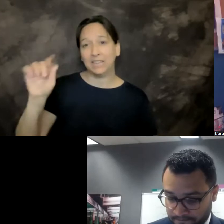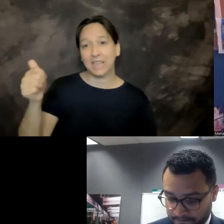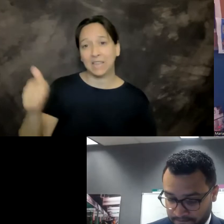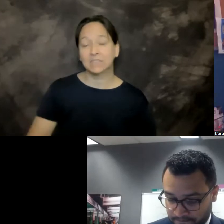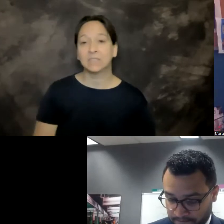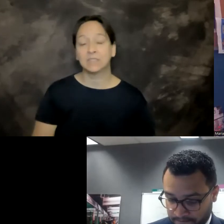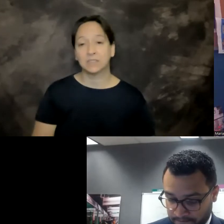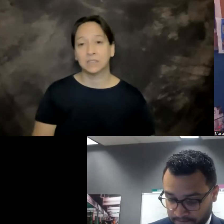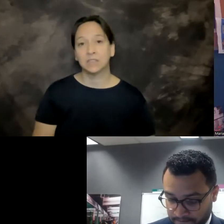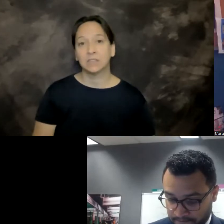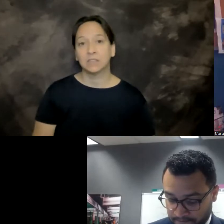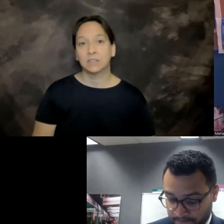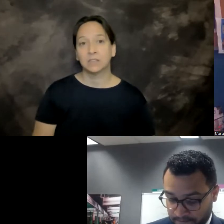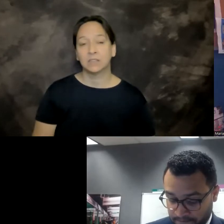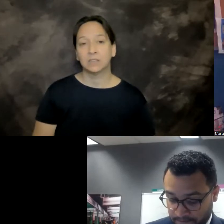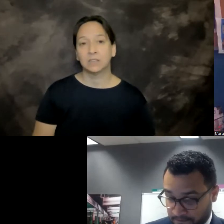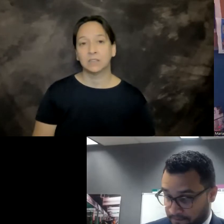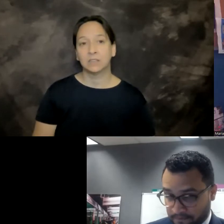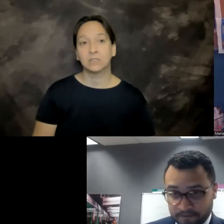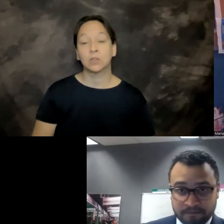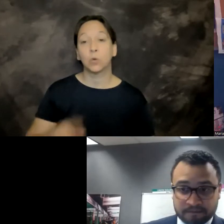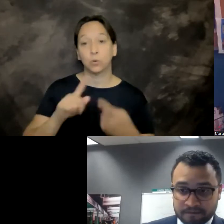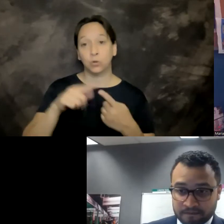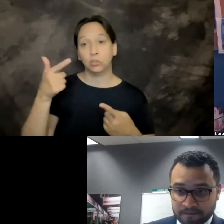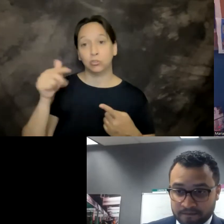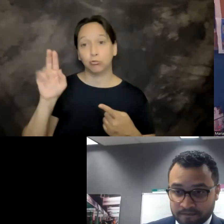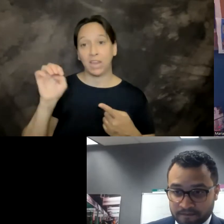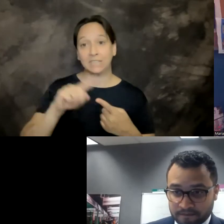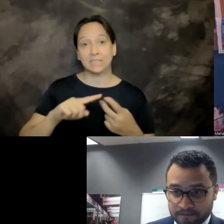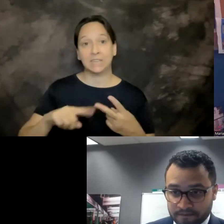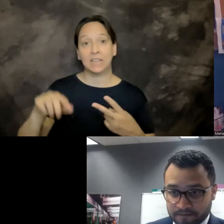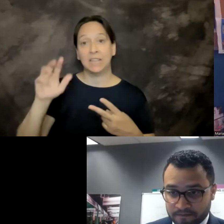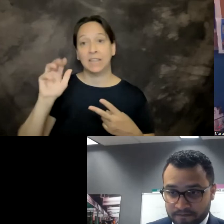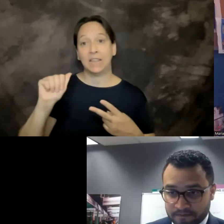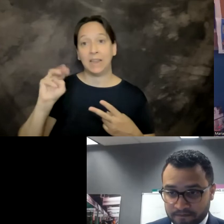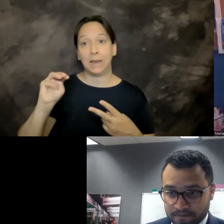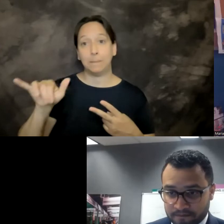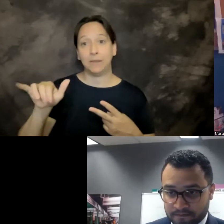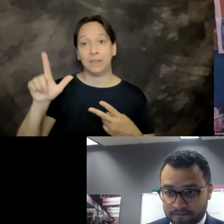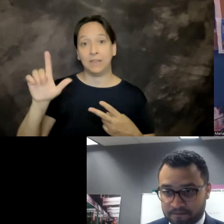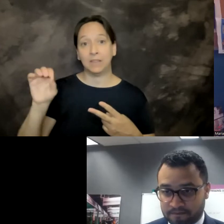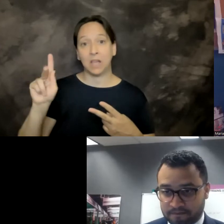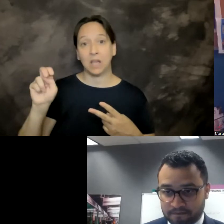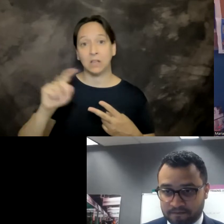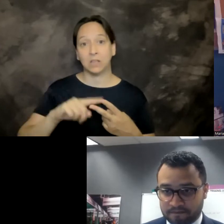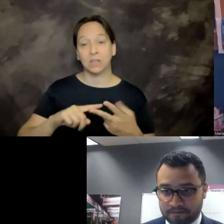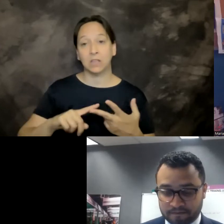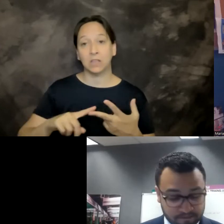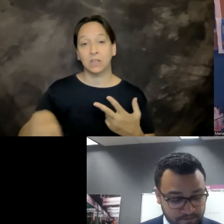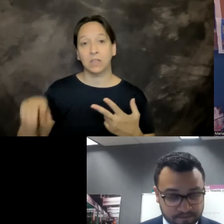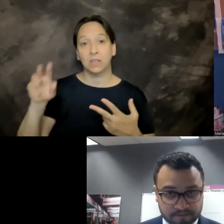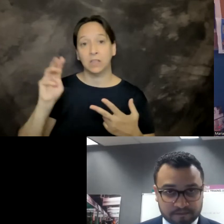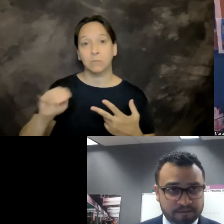so we have Grace, Amy Locke, I hope I'm saying this right,